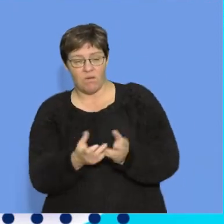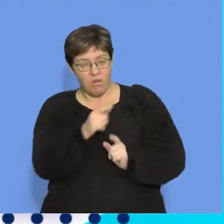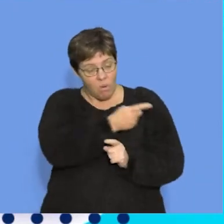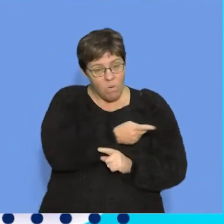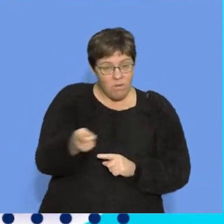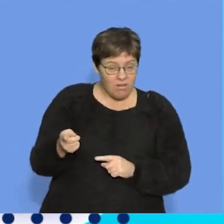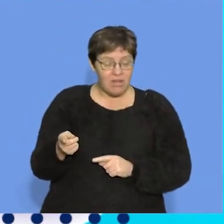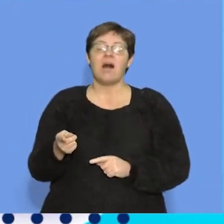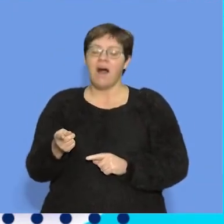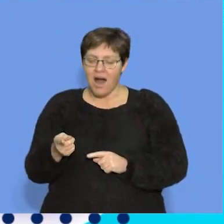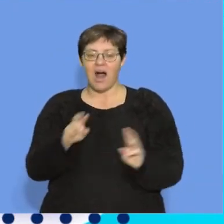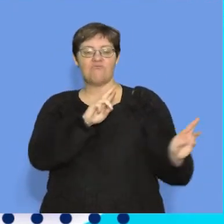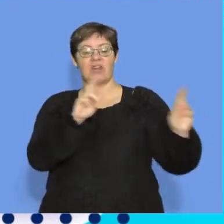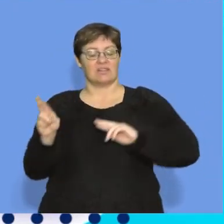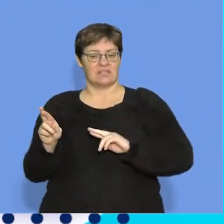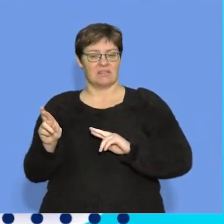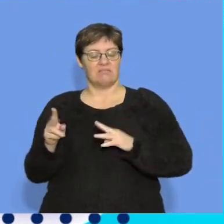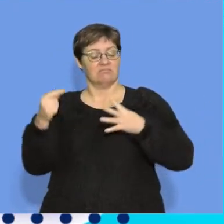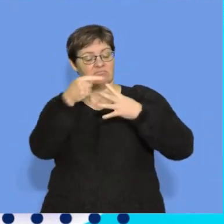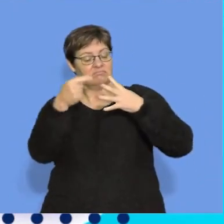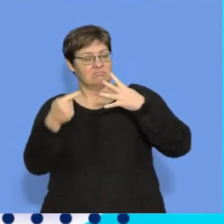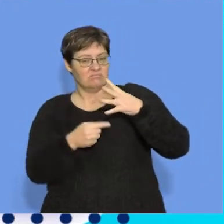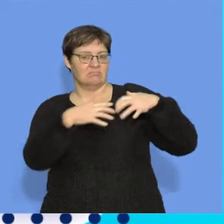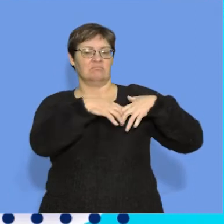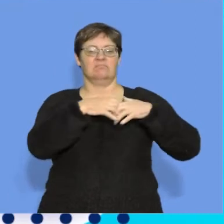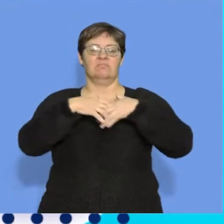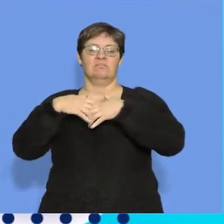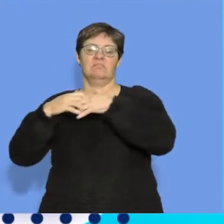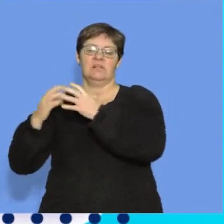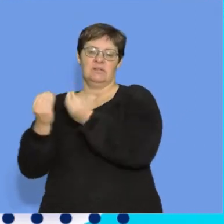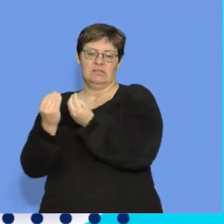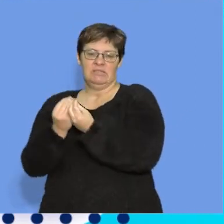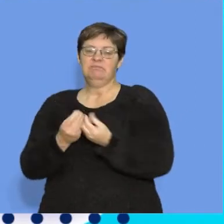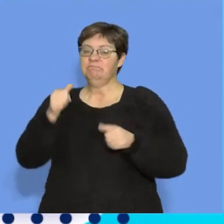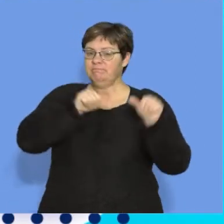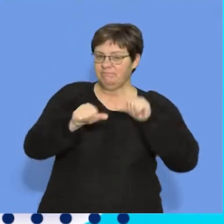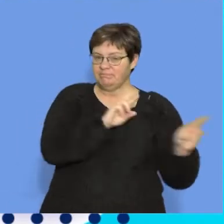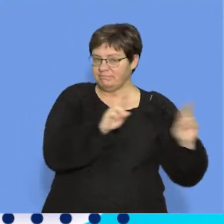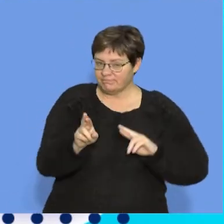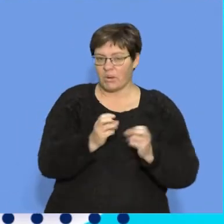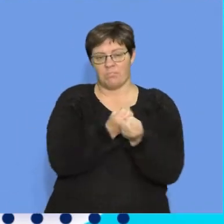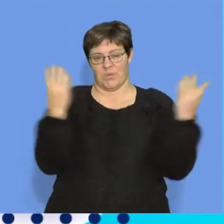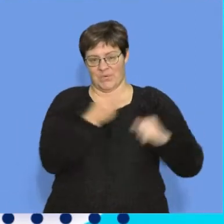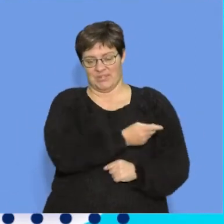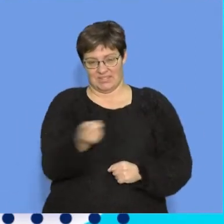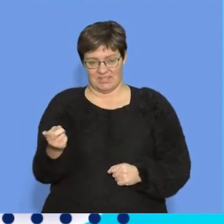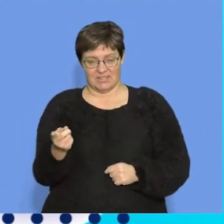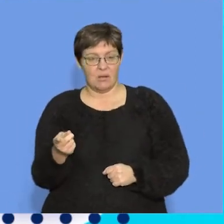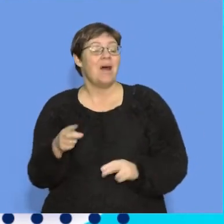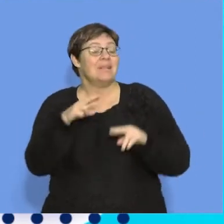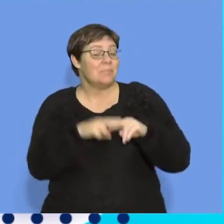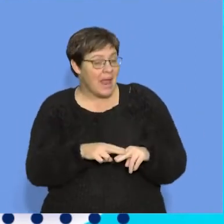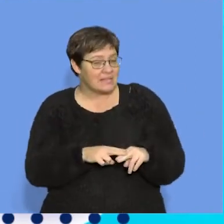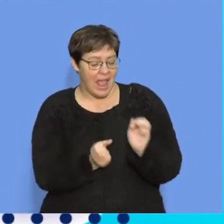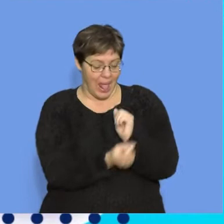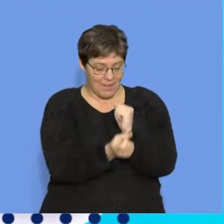day, all the reactants are going to form products in most chemical reactions if we've got enough things